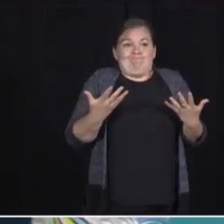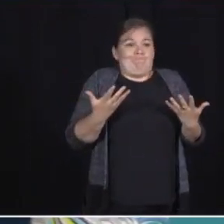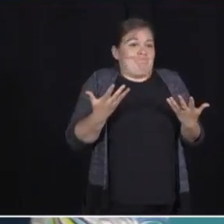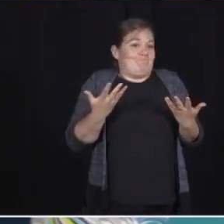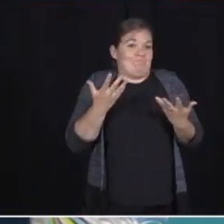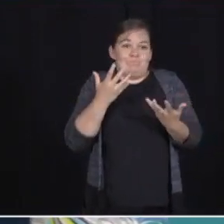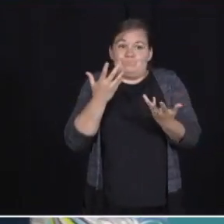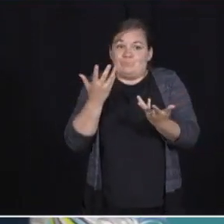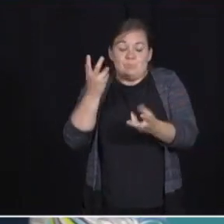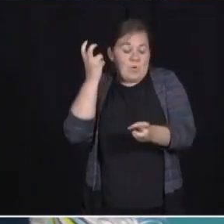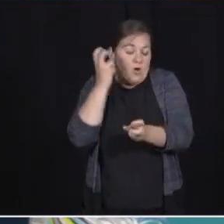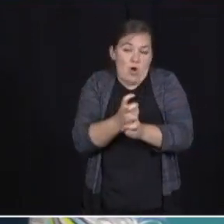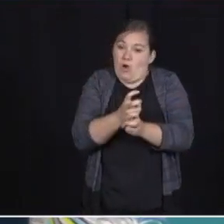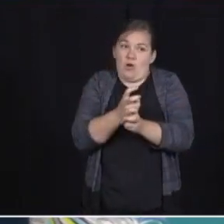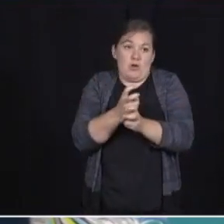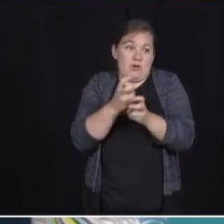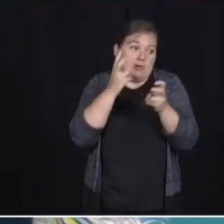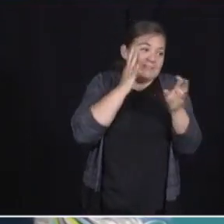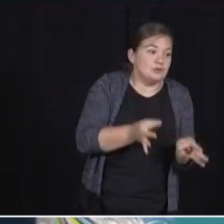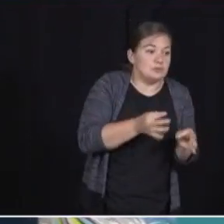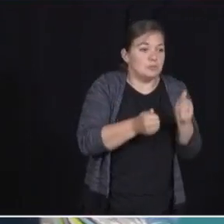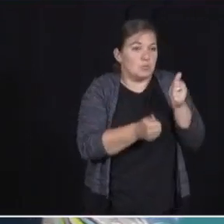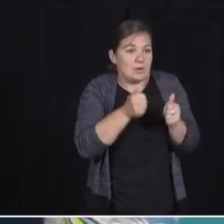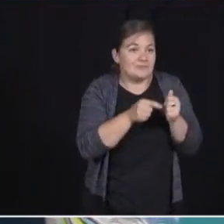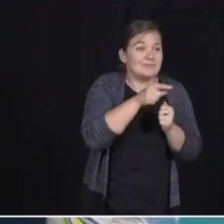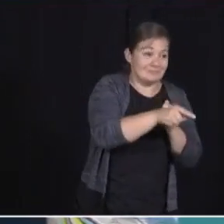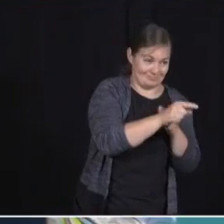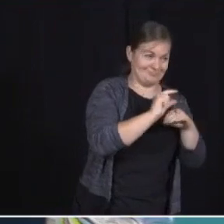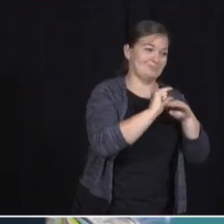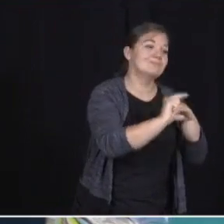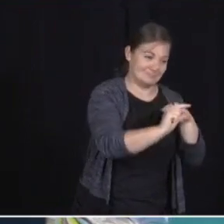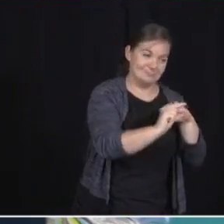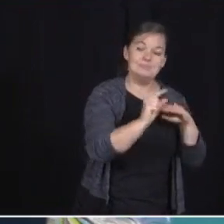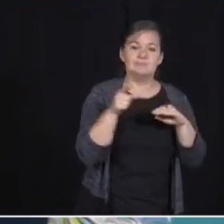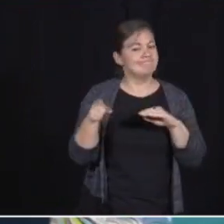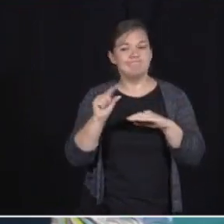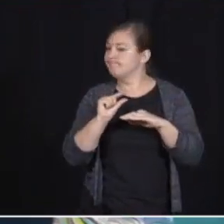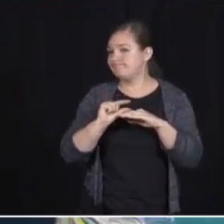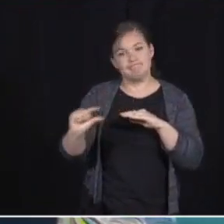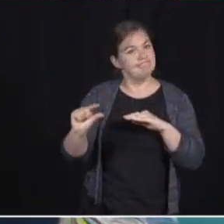such a tough decision. But I will pass it over to Minister Bethlenfalvy.